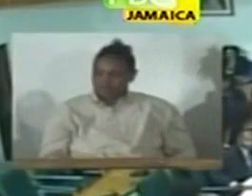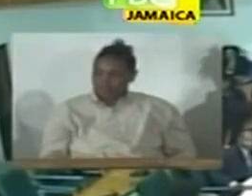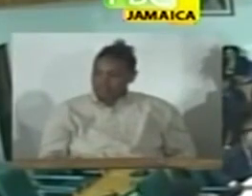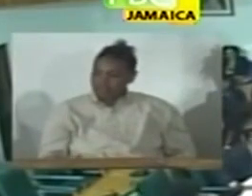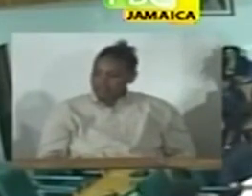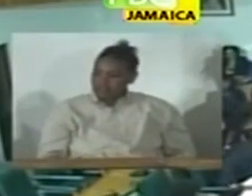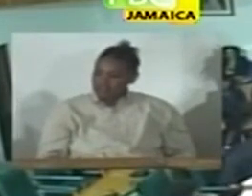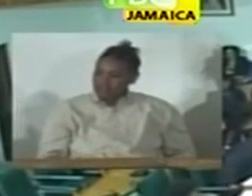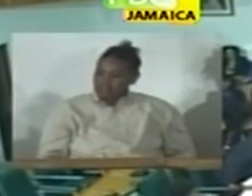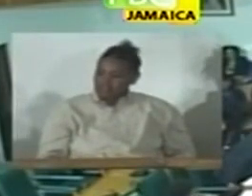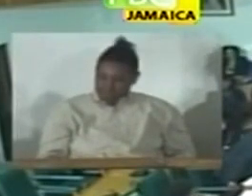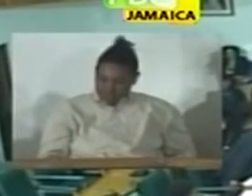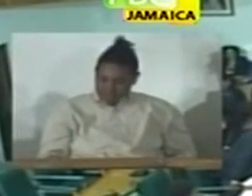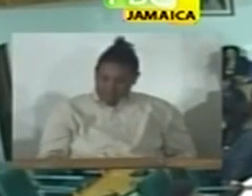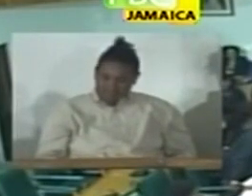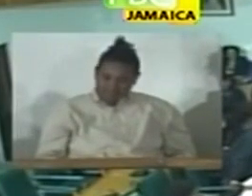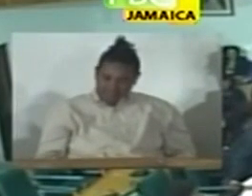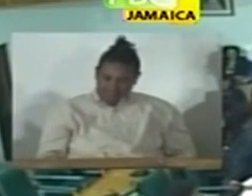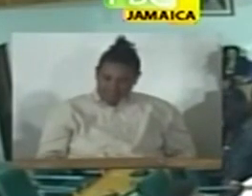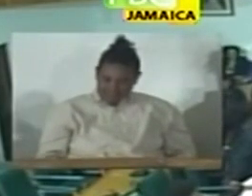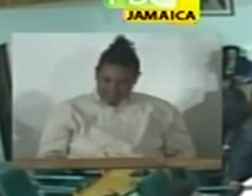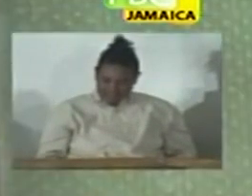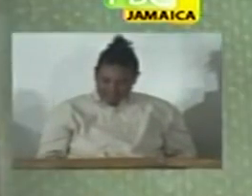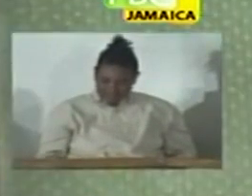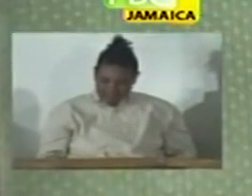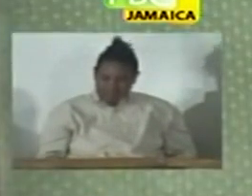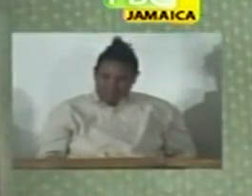Senator Brown. I have a point